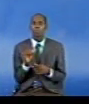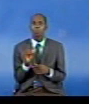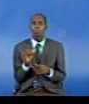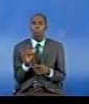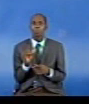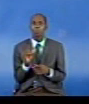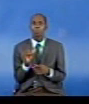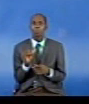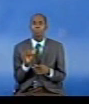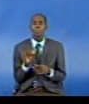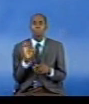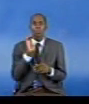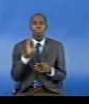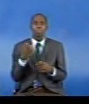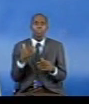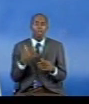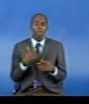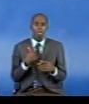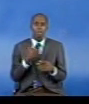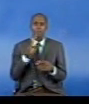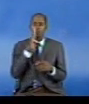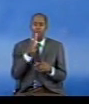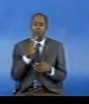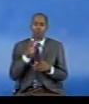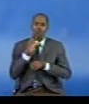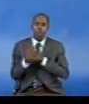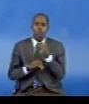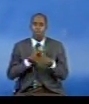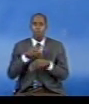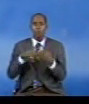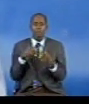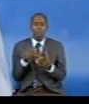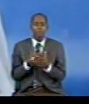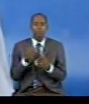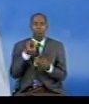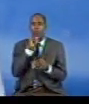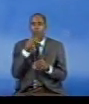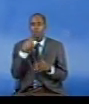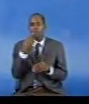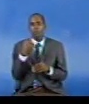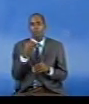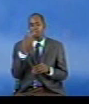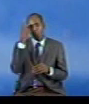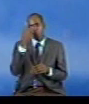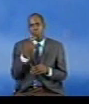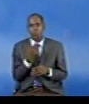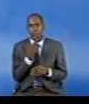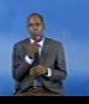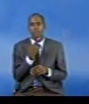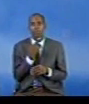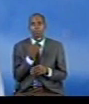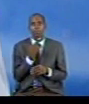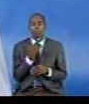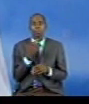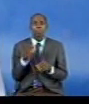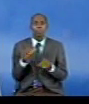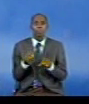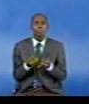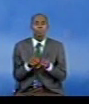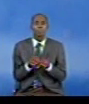suffering for that. I didn't even tell my mom about that. Even for me to wear my canvas to the school is a very big